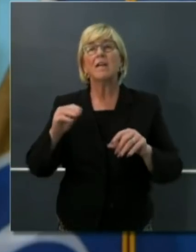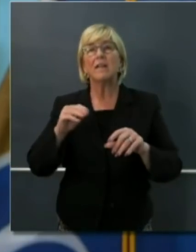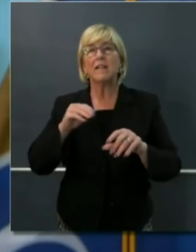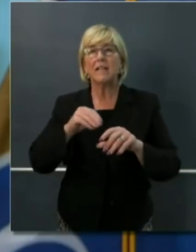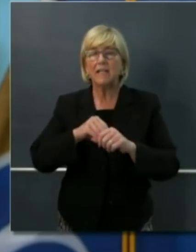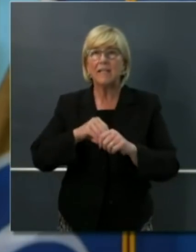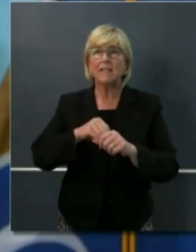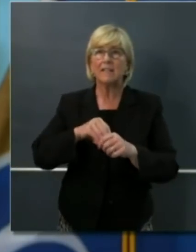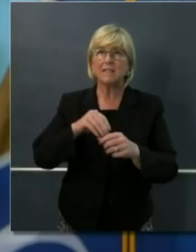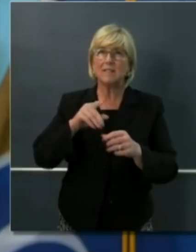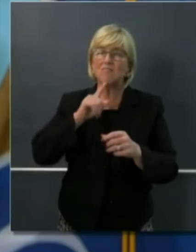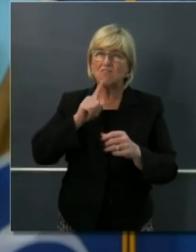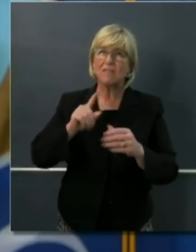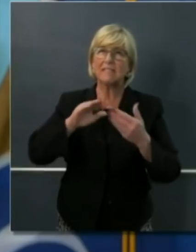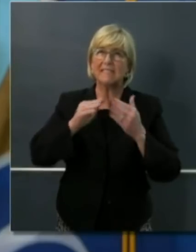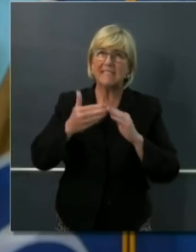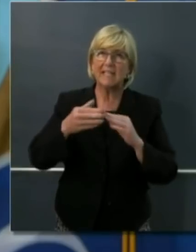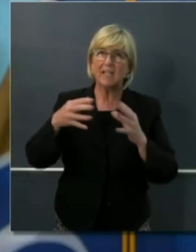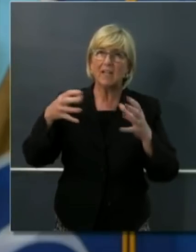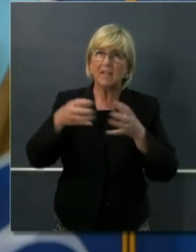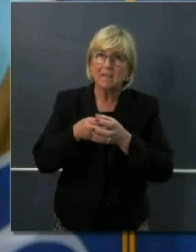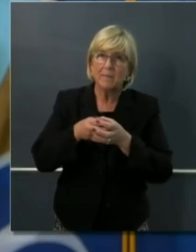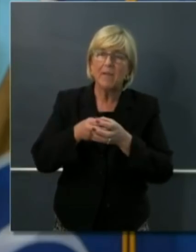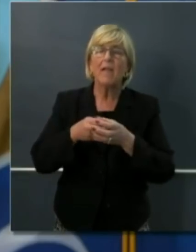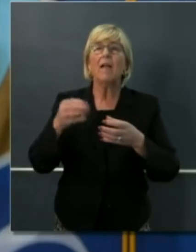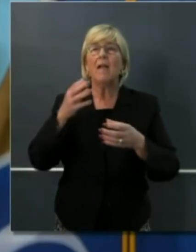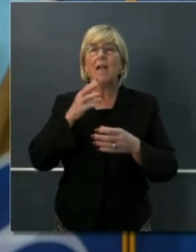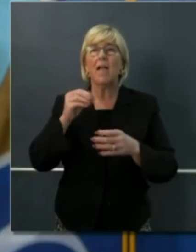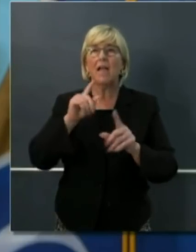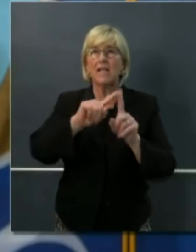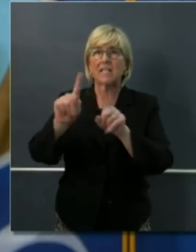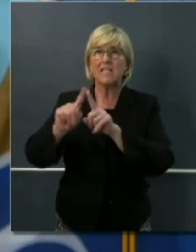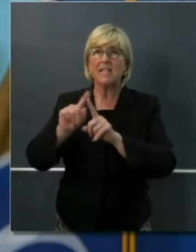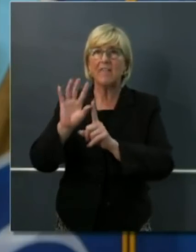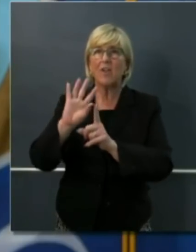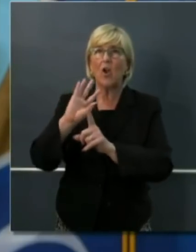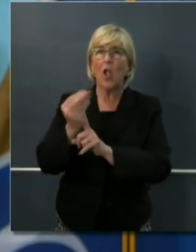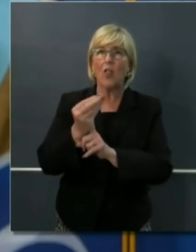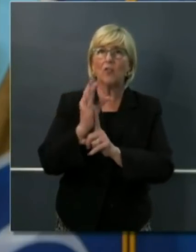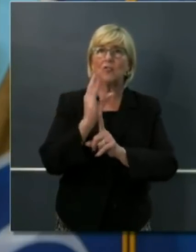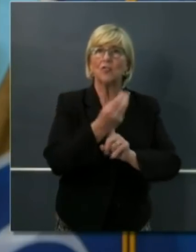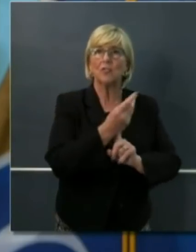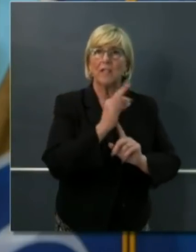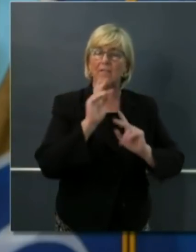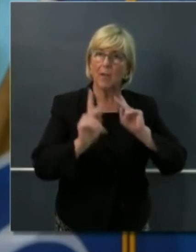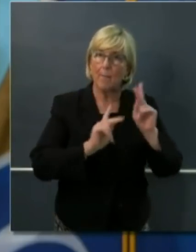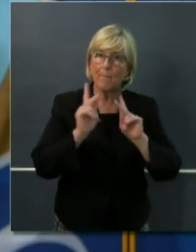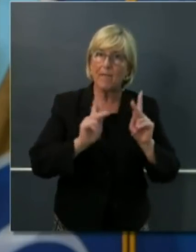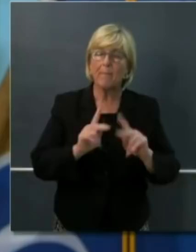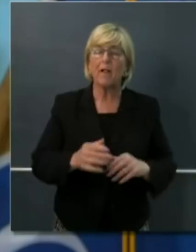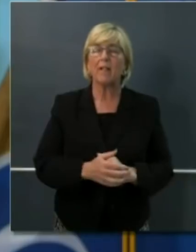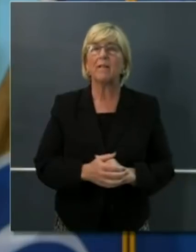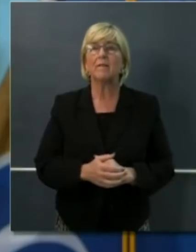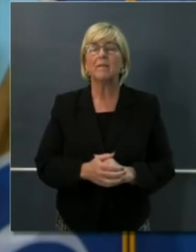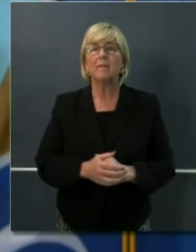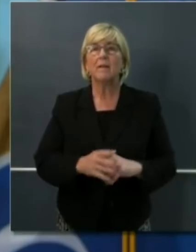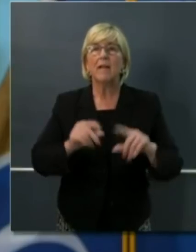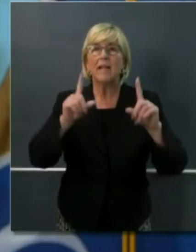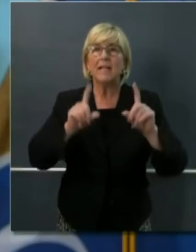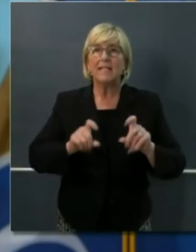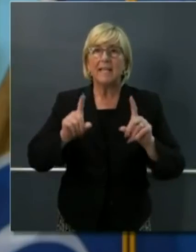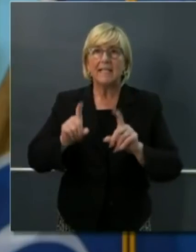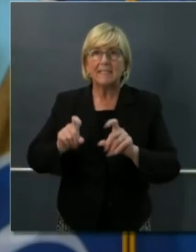to make sure we are truly culturally competent in our testing. Capacity to increase our testing by